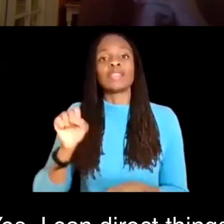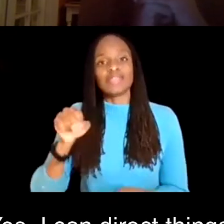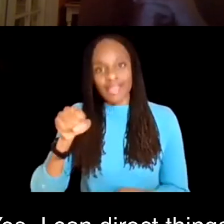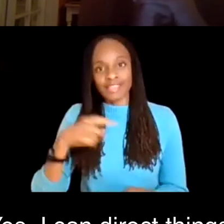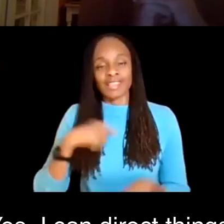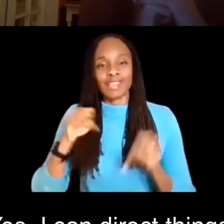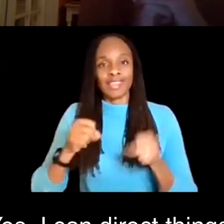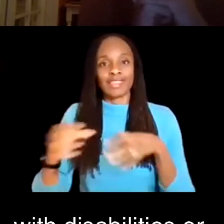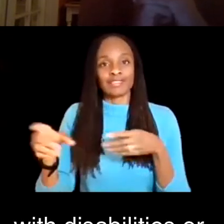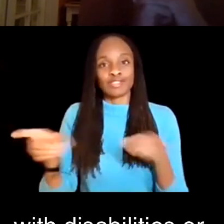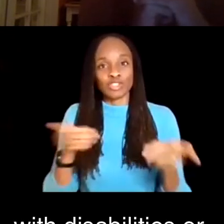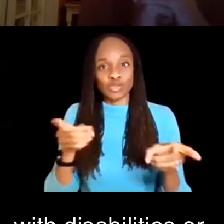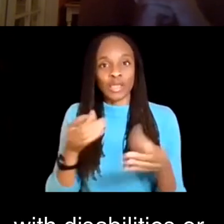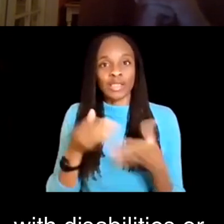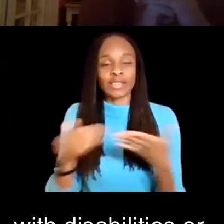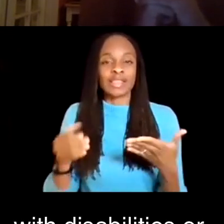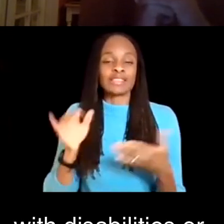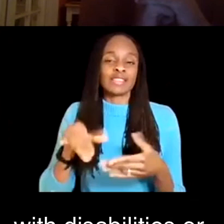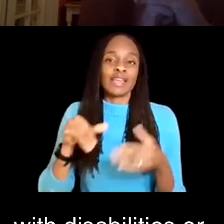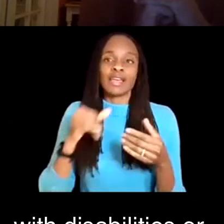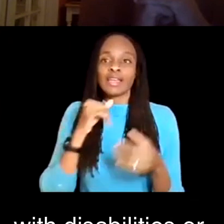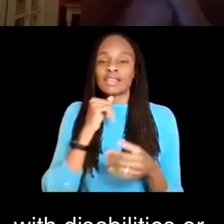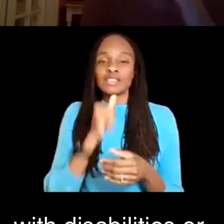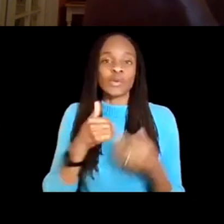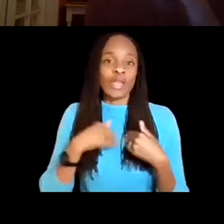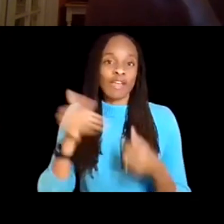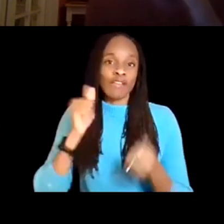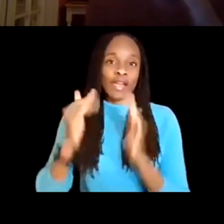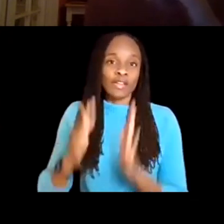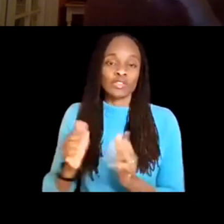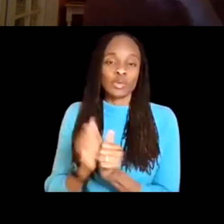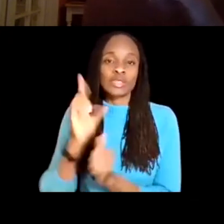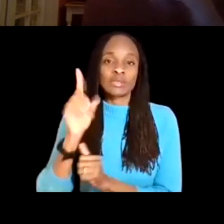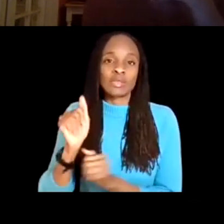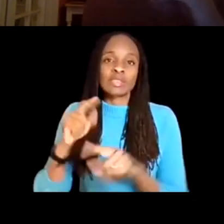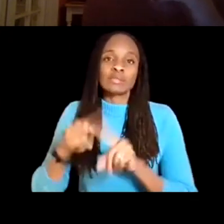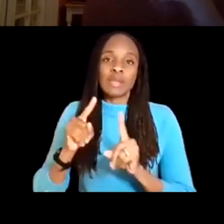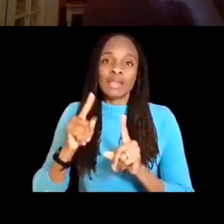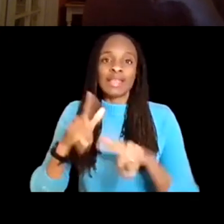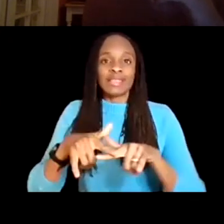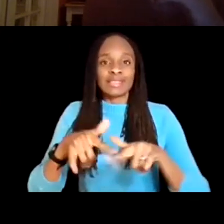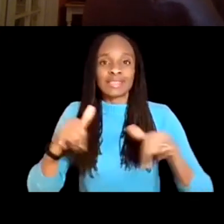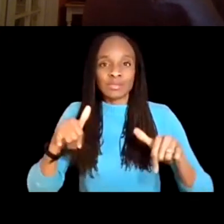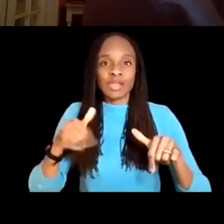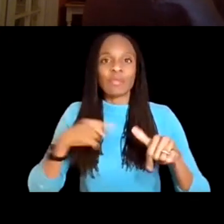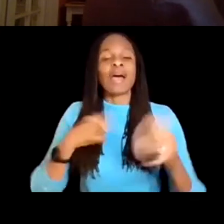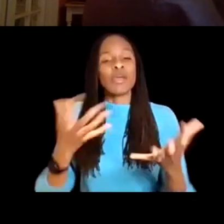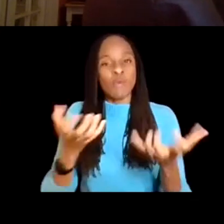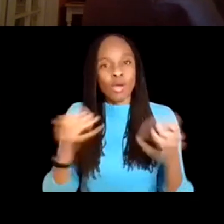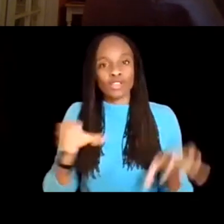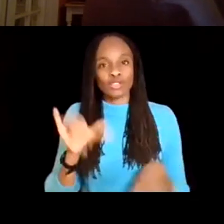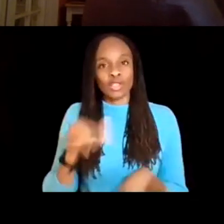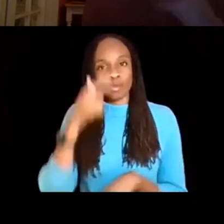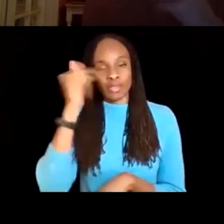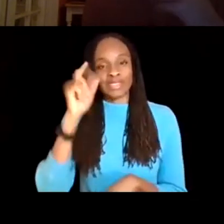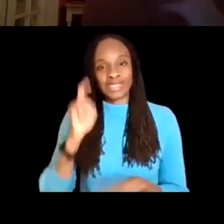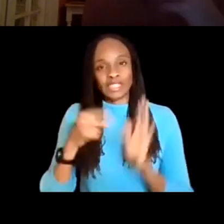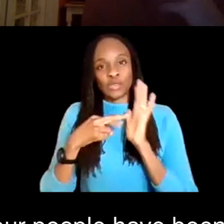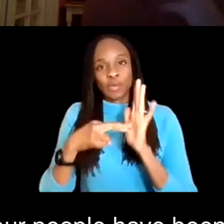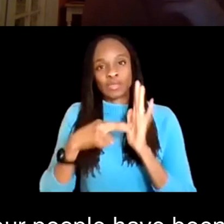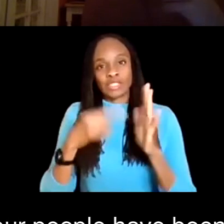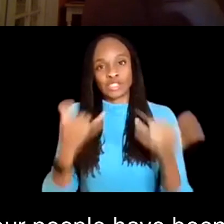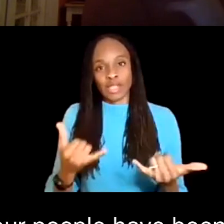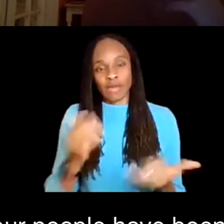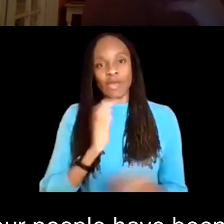things that don't have people with disabilities or actors with disabilities, but at the same time, I want to, because we need representation now.